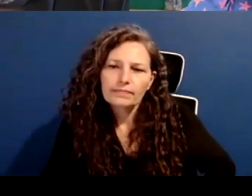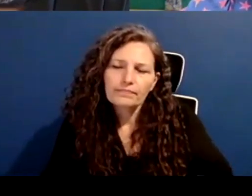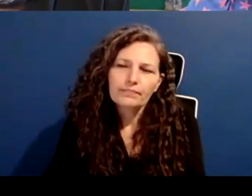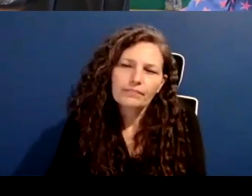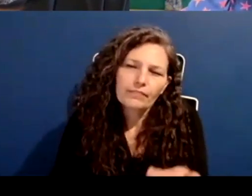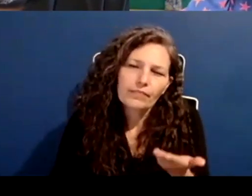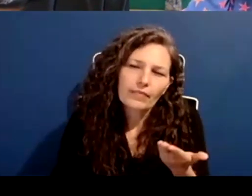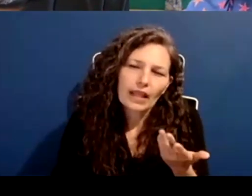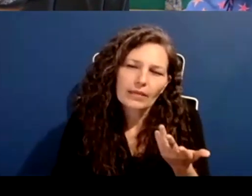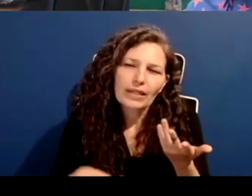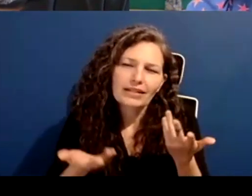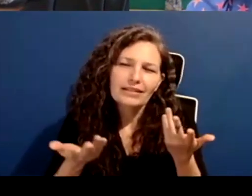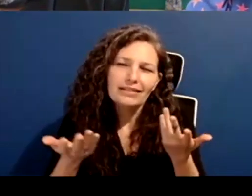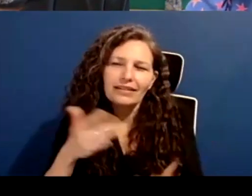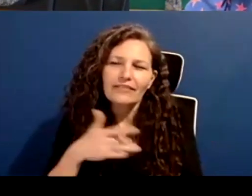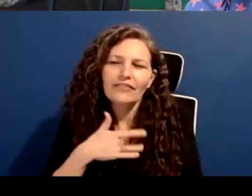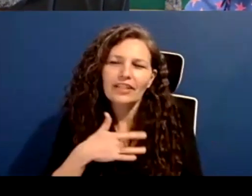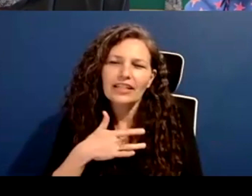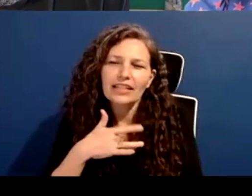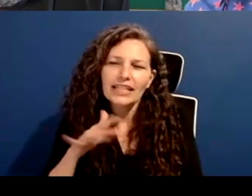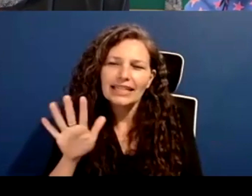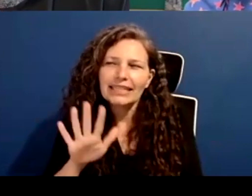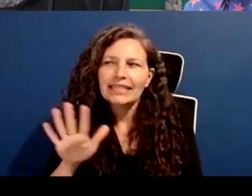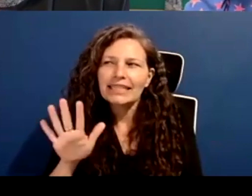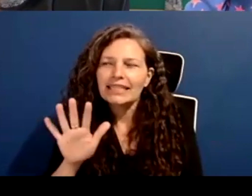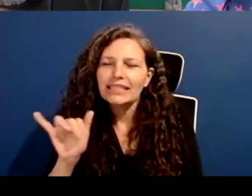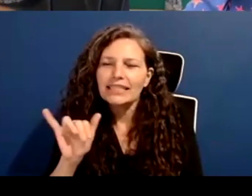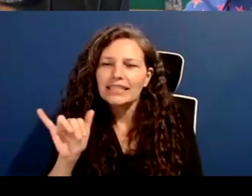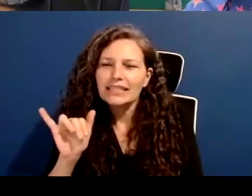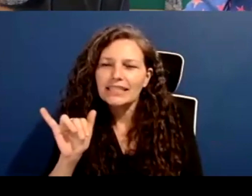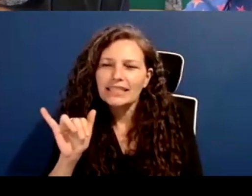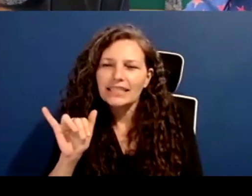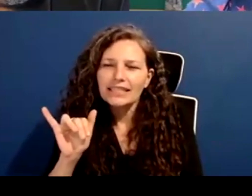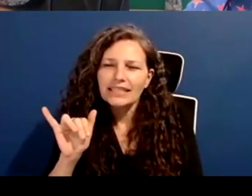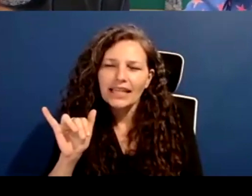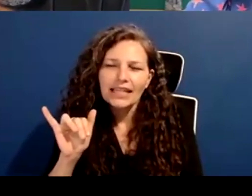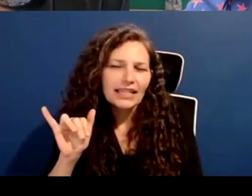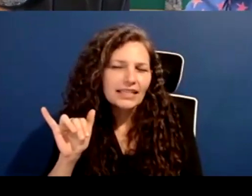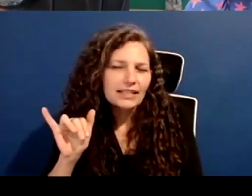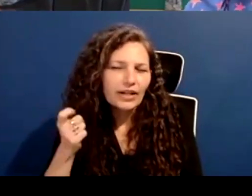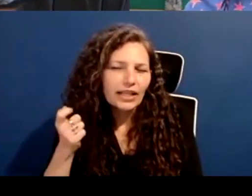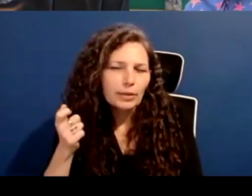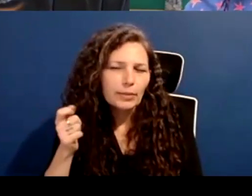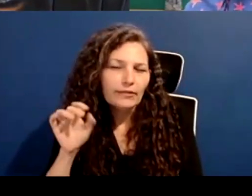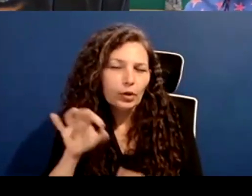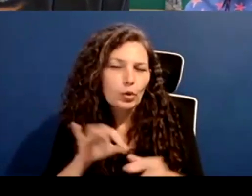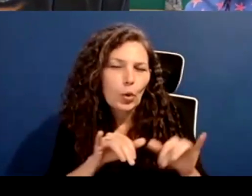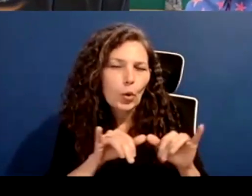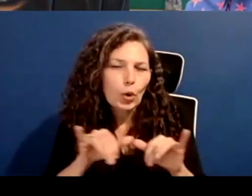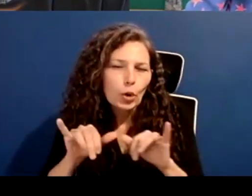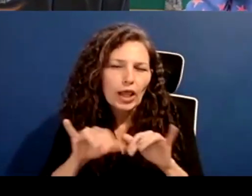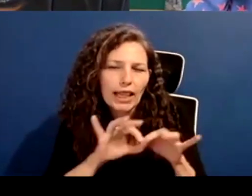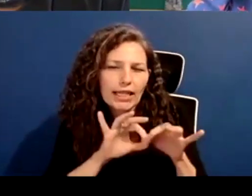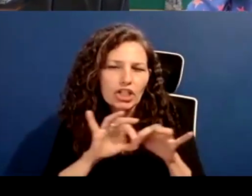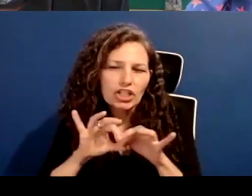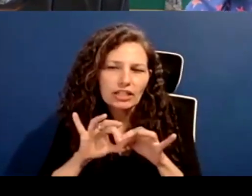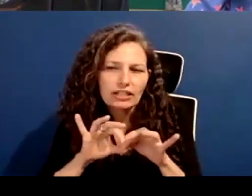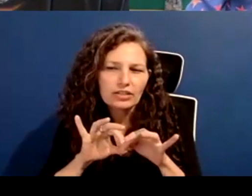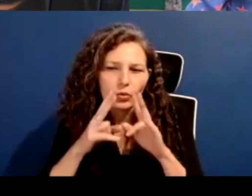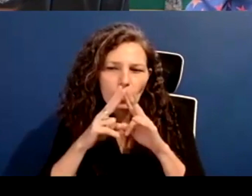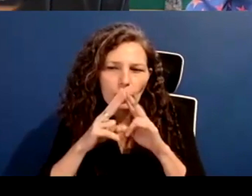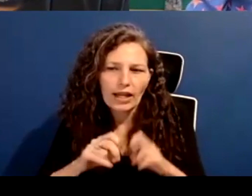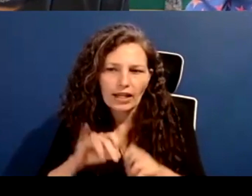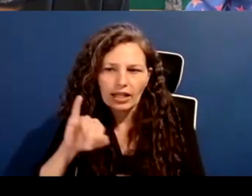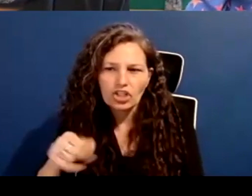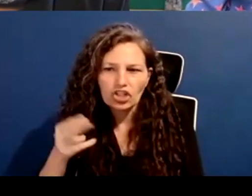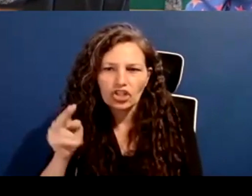he's sort of debunking this idea that it's just causality. And so if you look at John 5, and